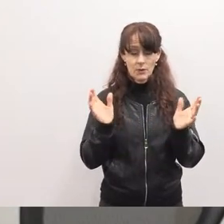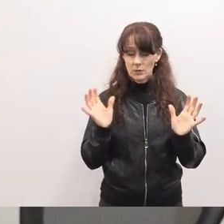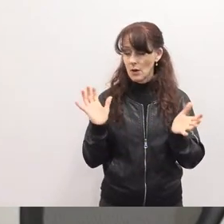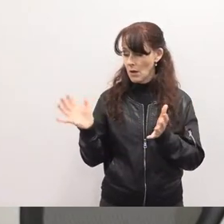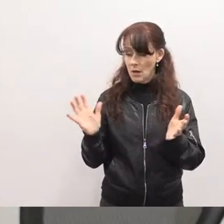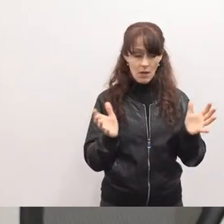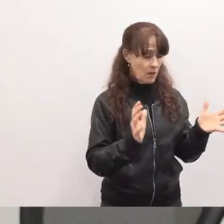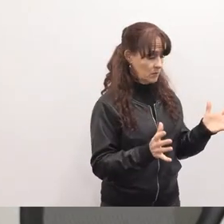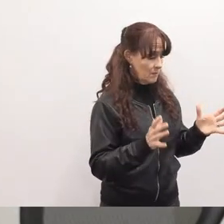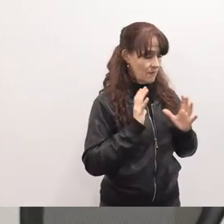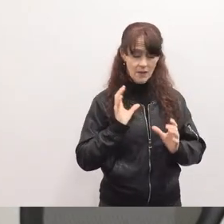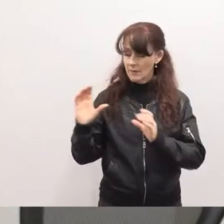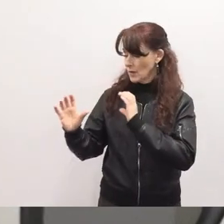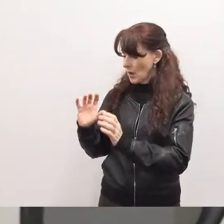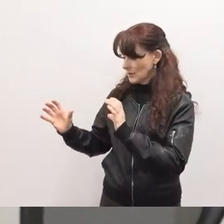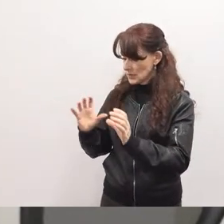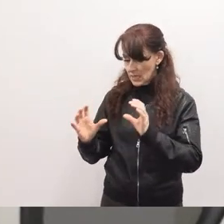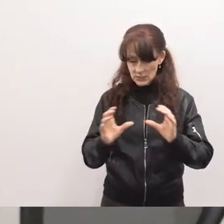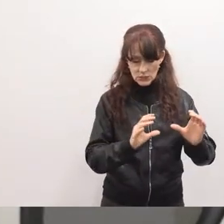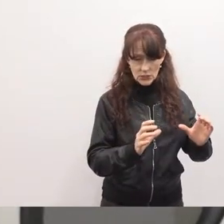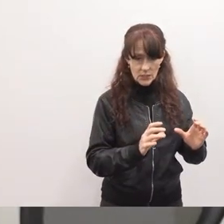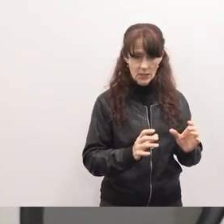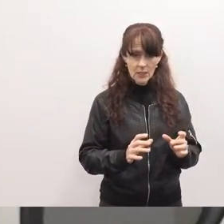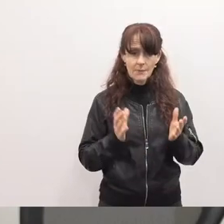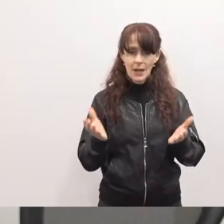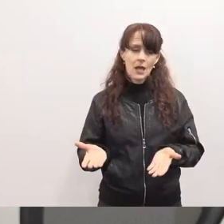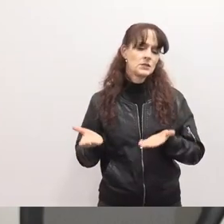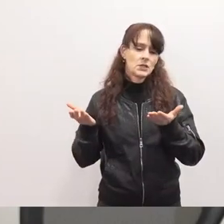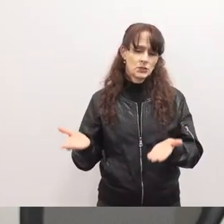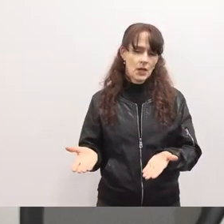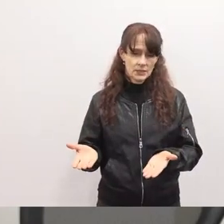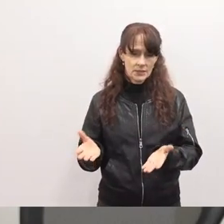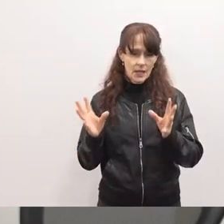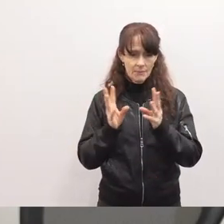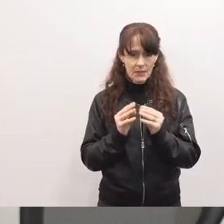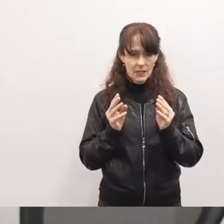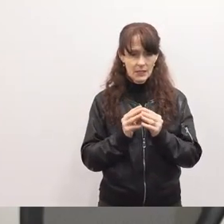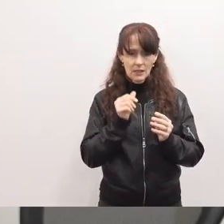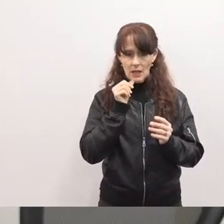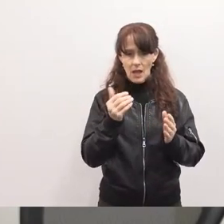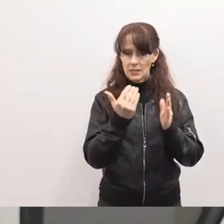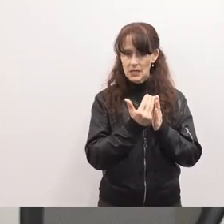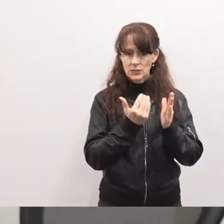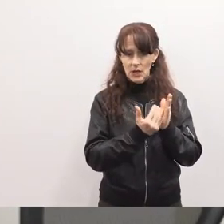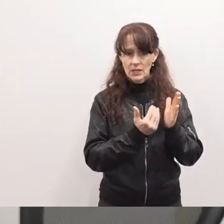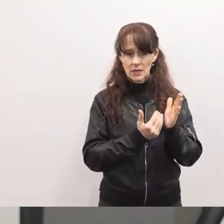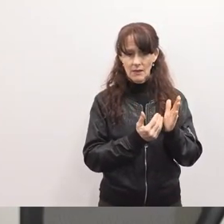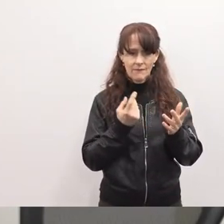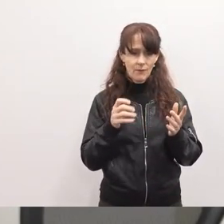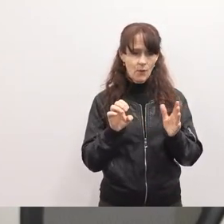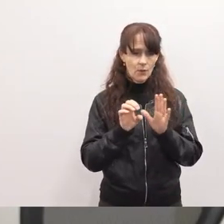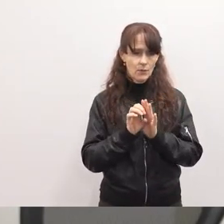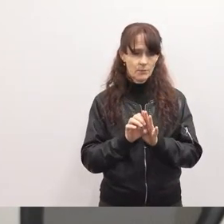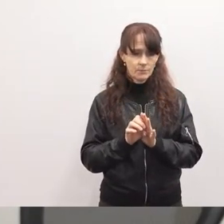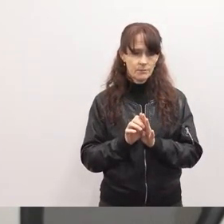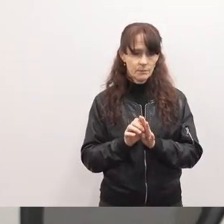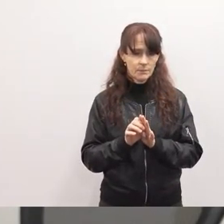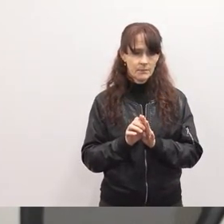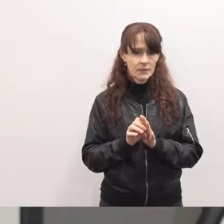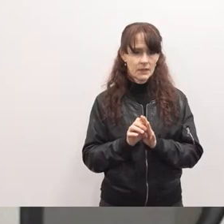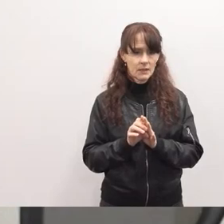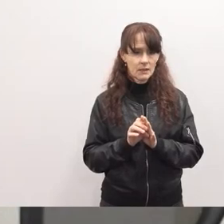it's fine to have that conversation. I would suggest at meetings that aren't agendized. So for instance,